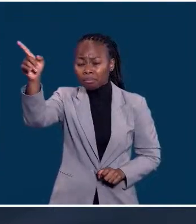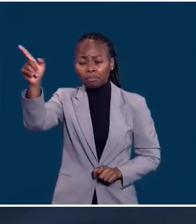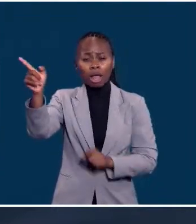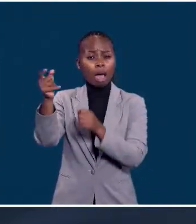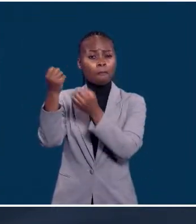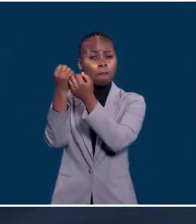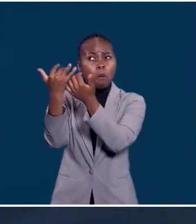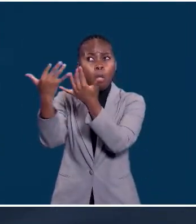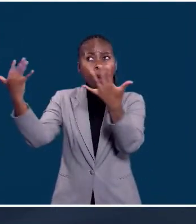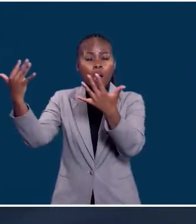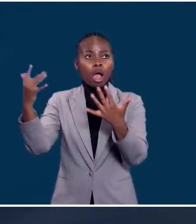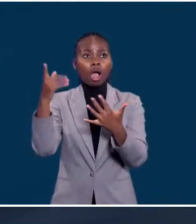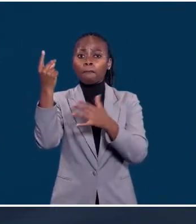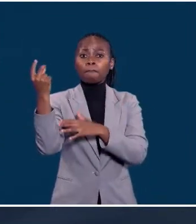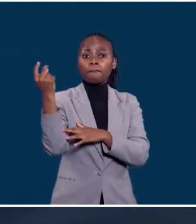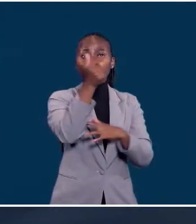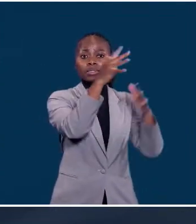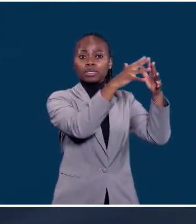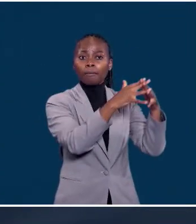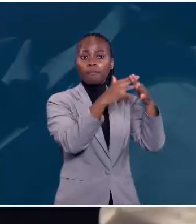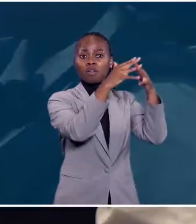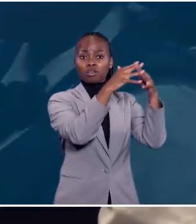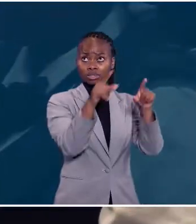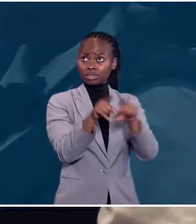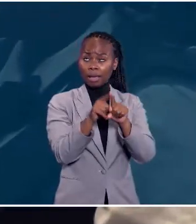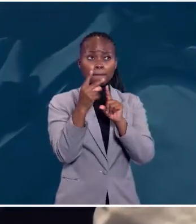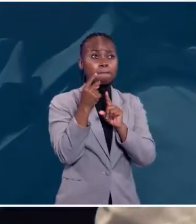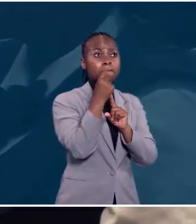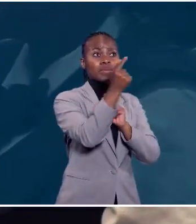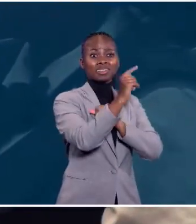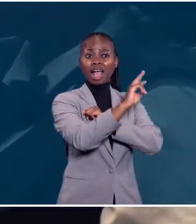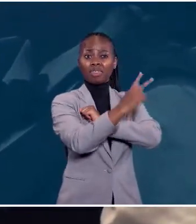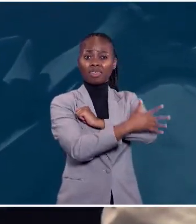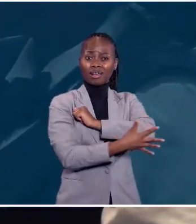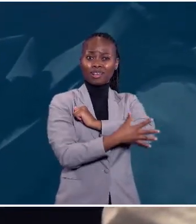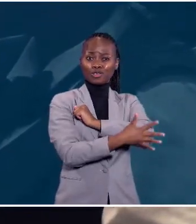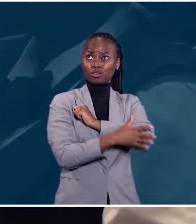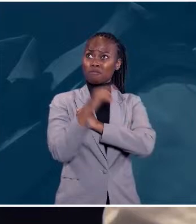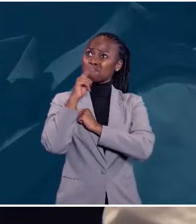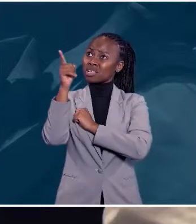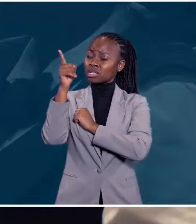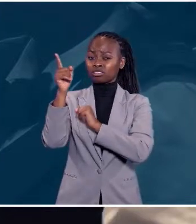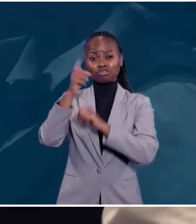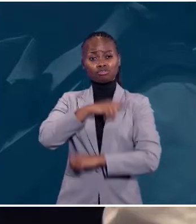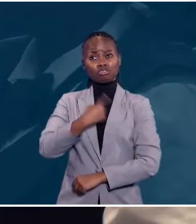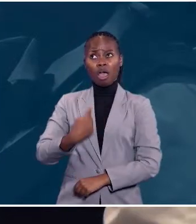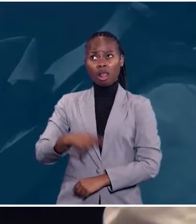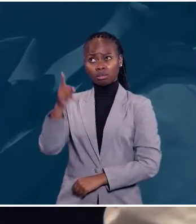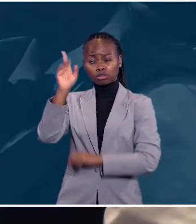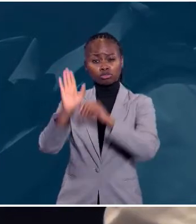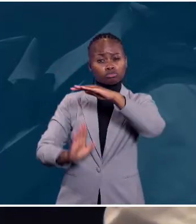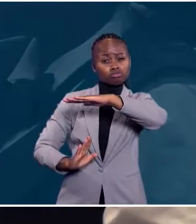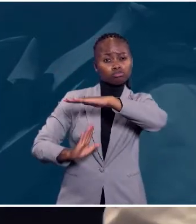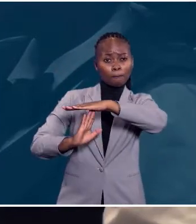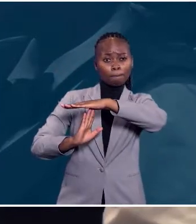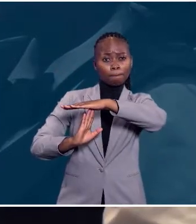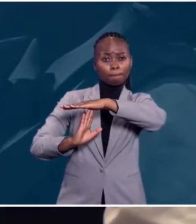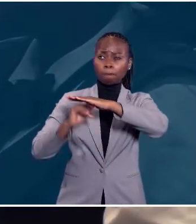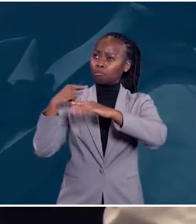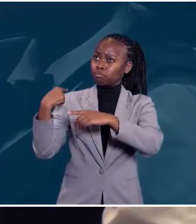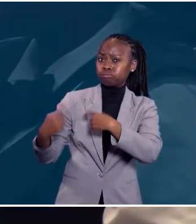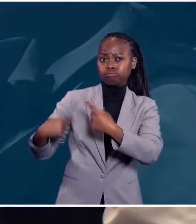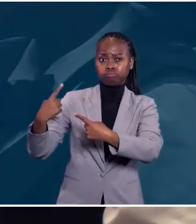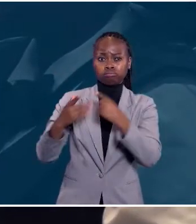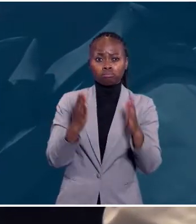do, or any other in the world at the moment. So that tells you they are building